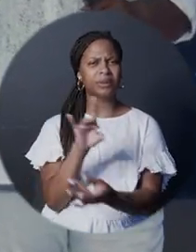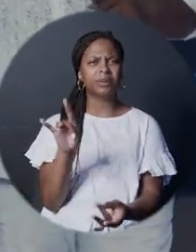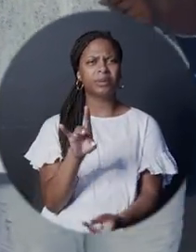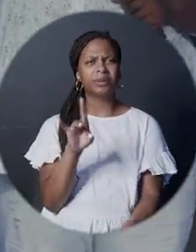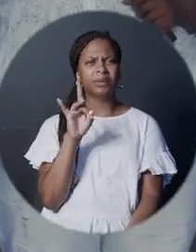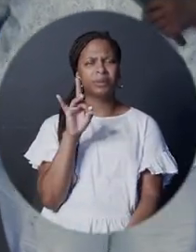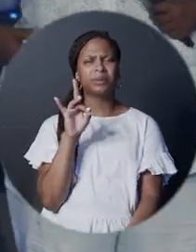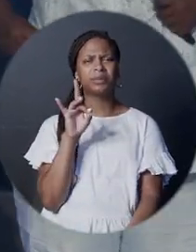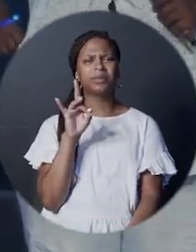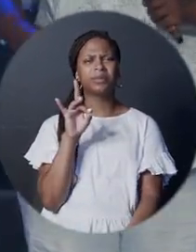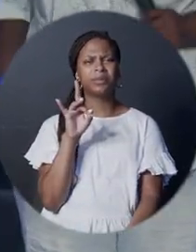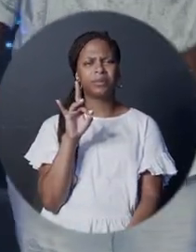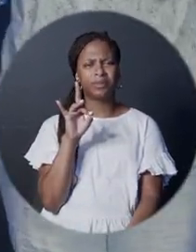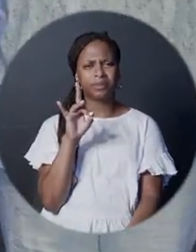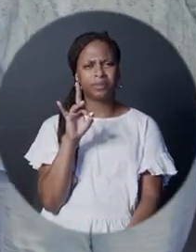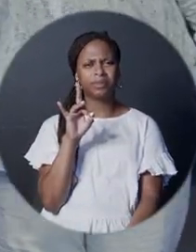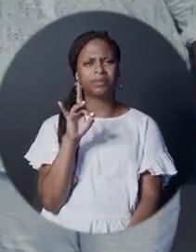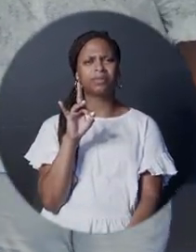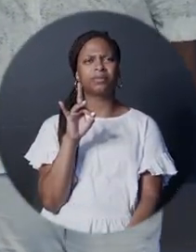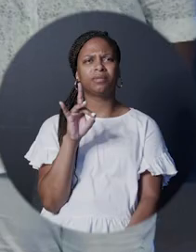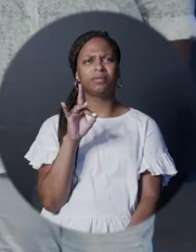I hear this in my spirit.